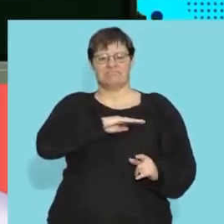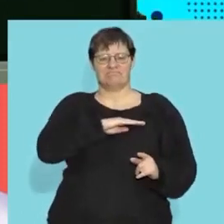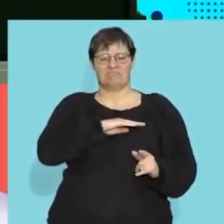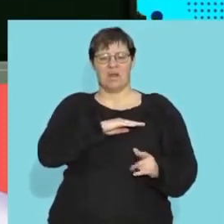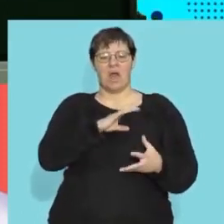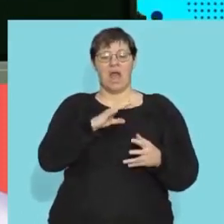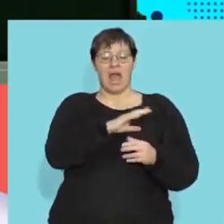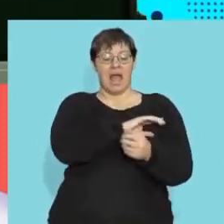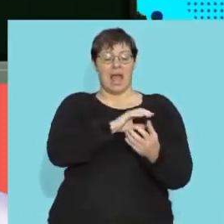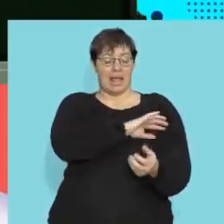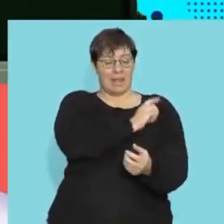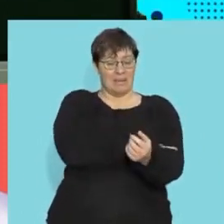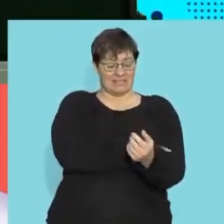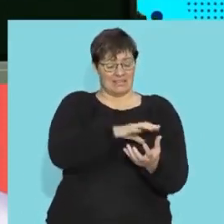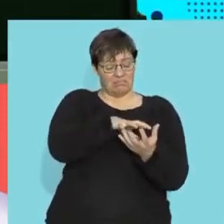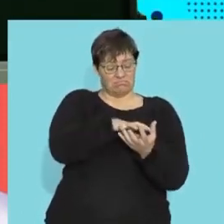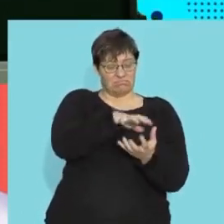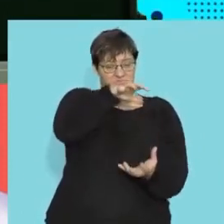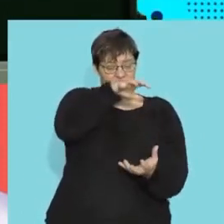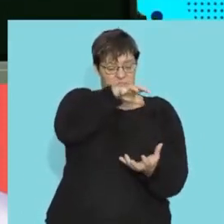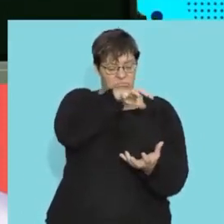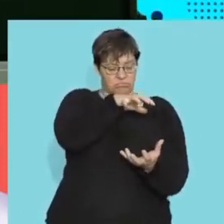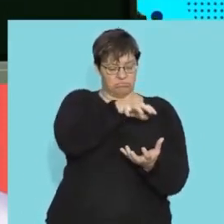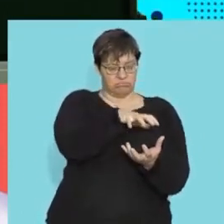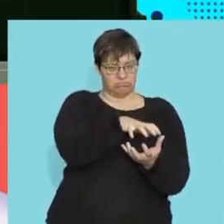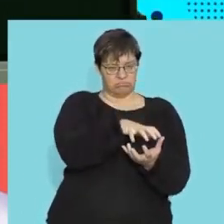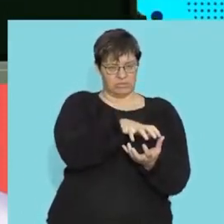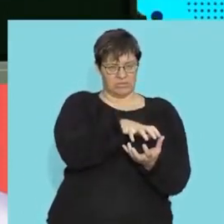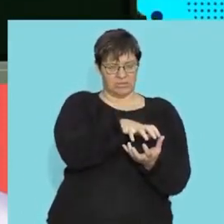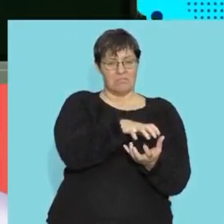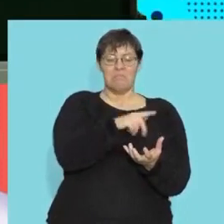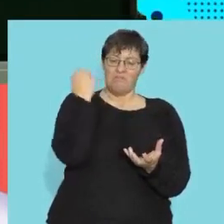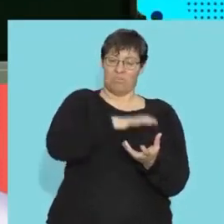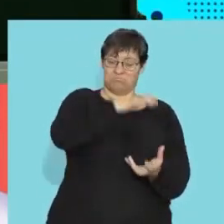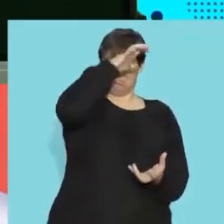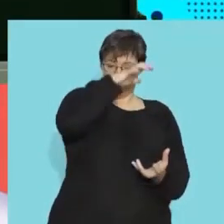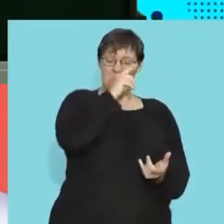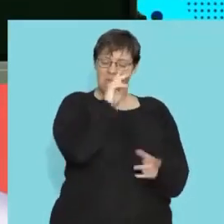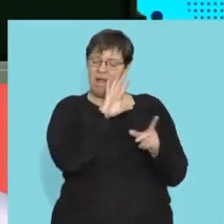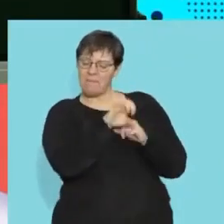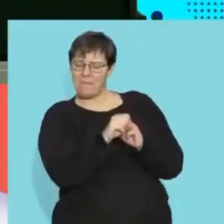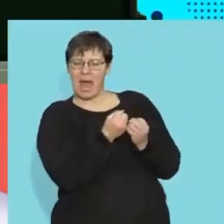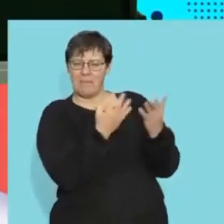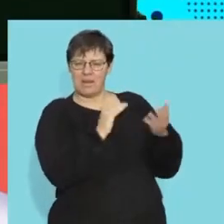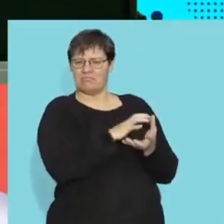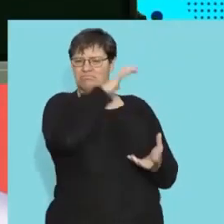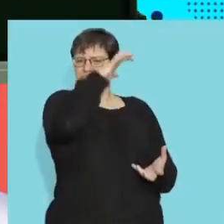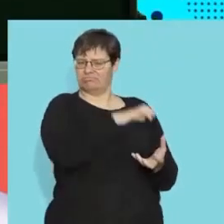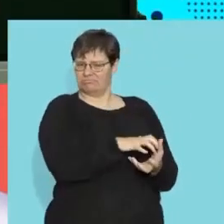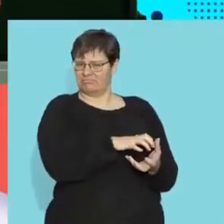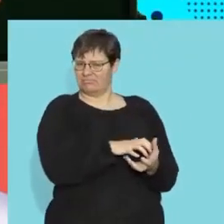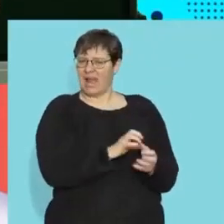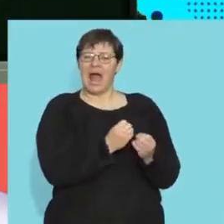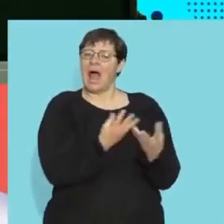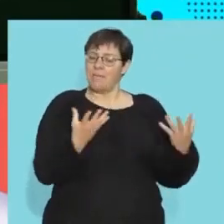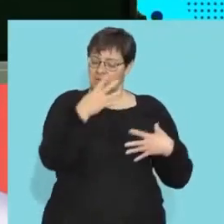decrease the chances of you going to your lungs. So what I want you to have a look today is this whole concept of